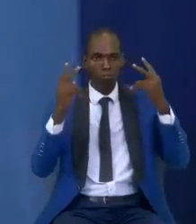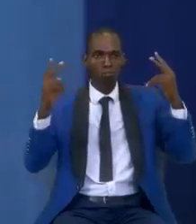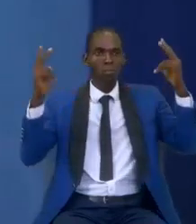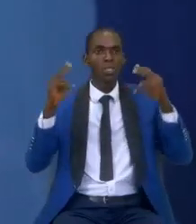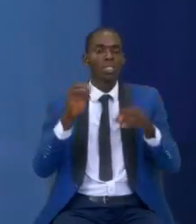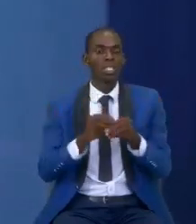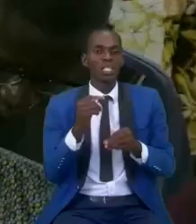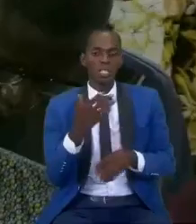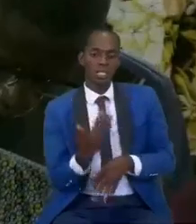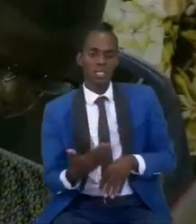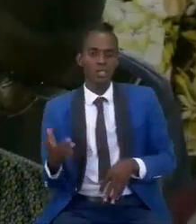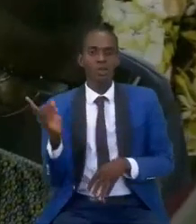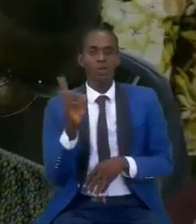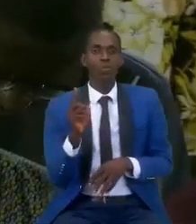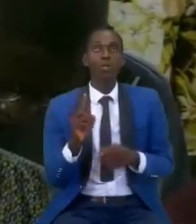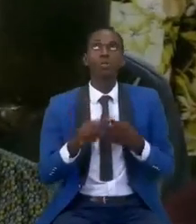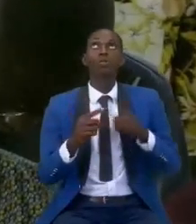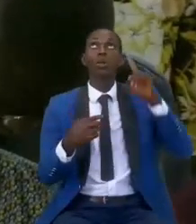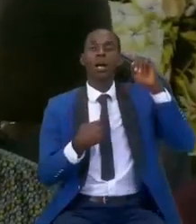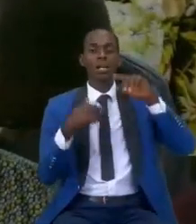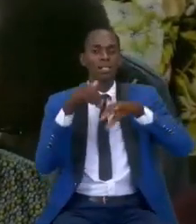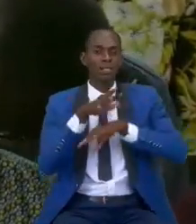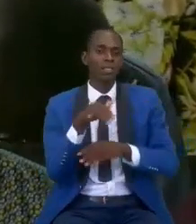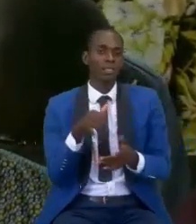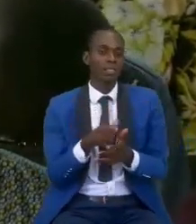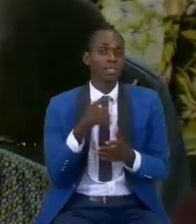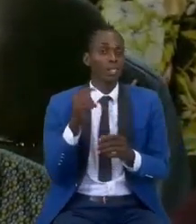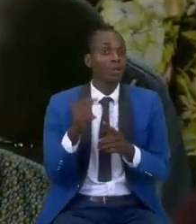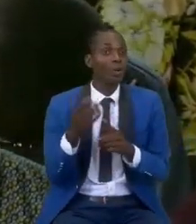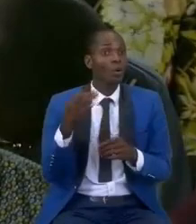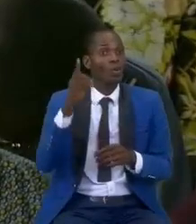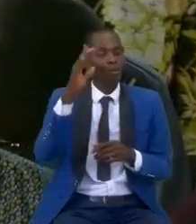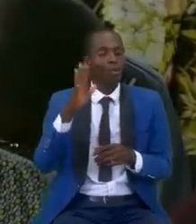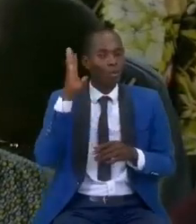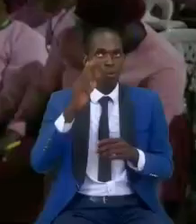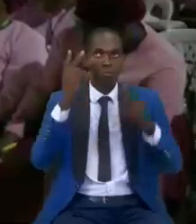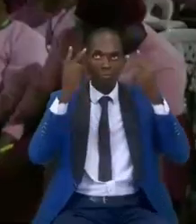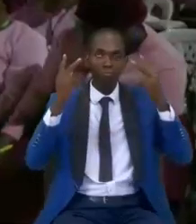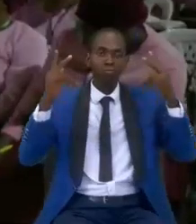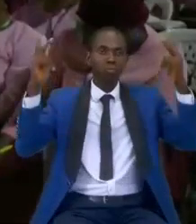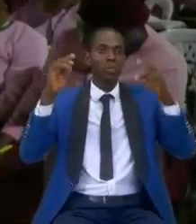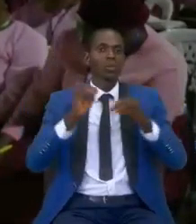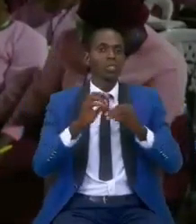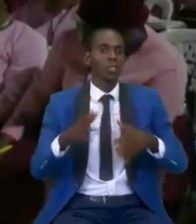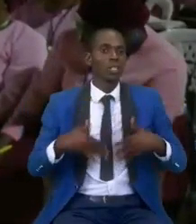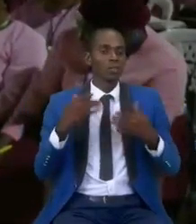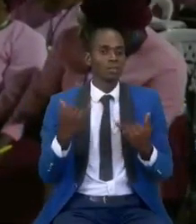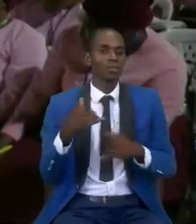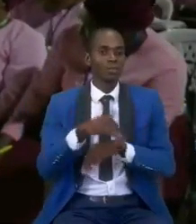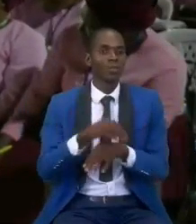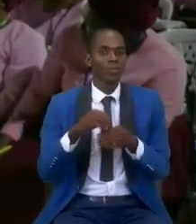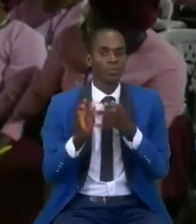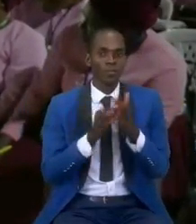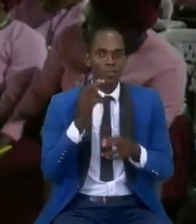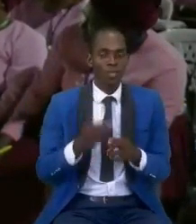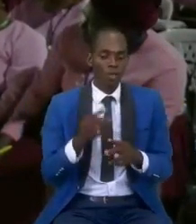will prosper your life tonight. The word of salvation will prosper your life tonight. And the word of healing, and the